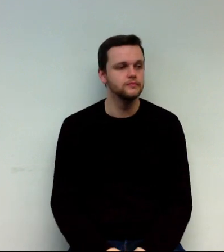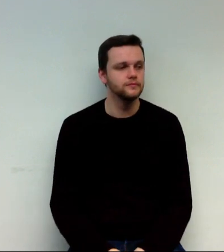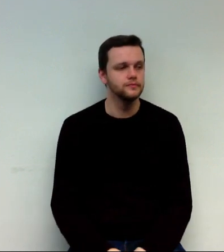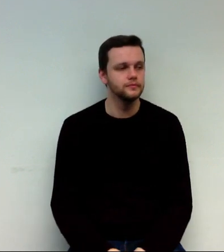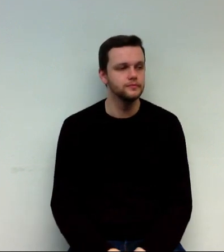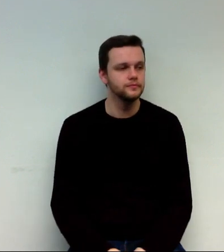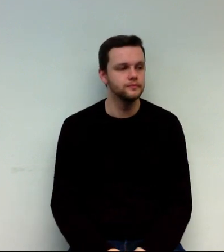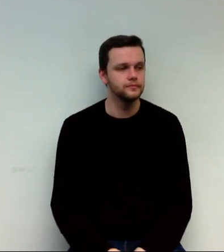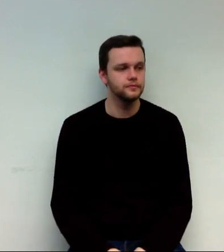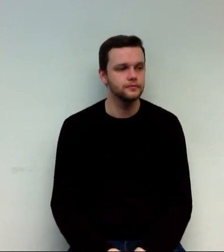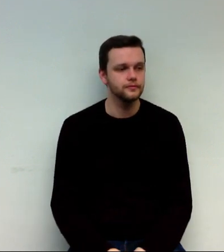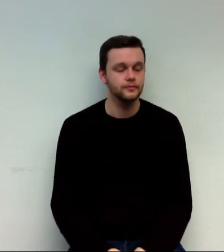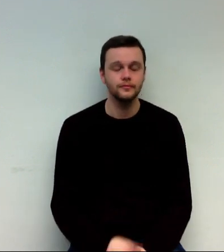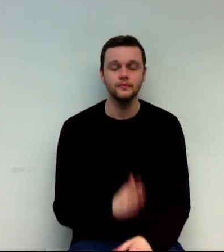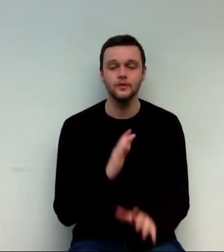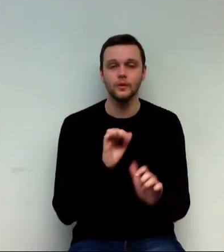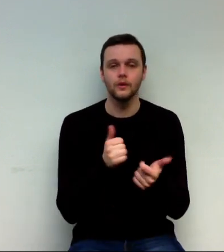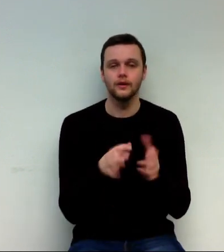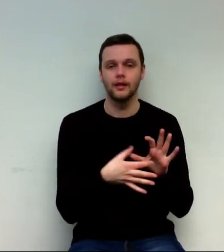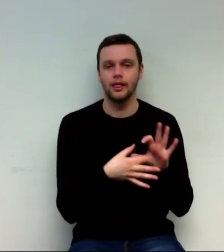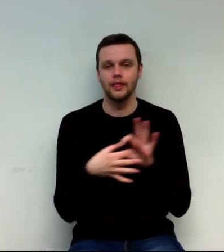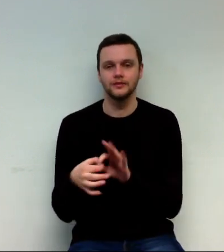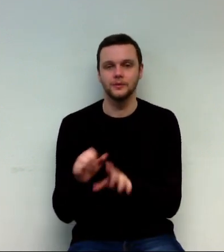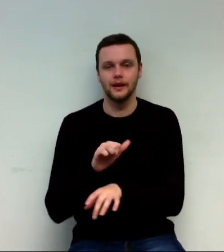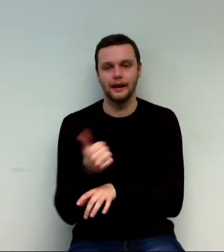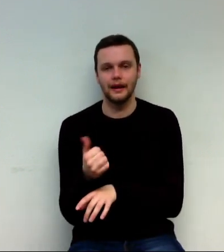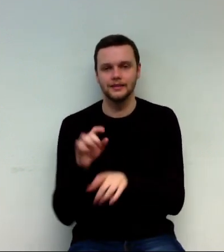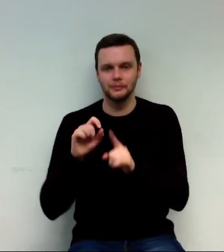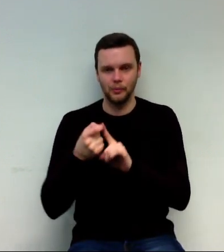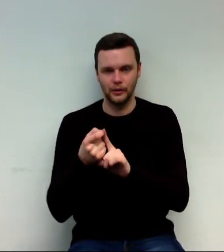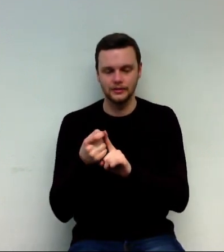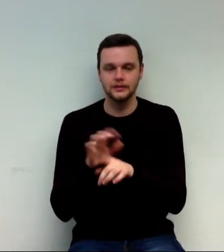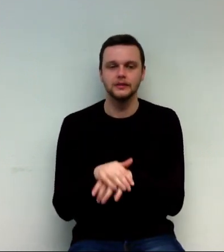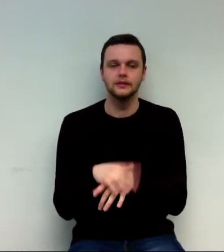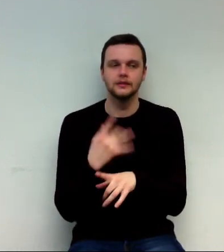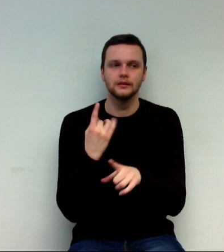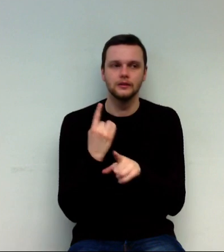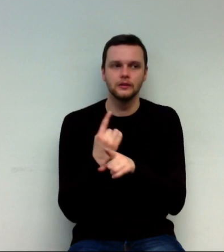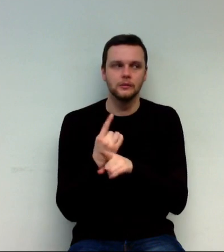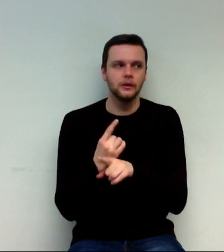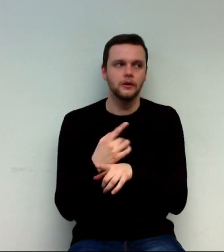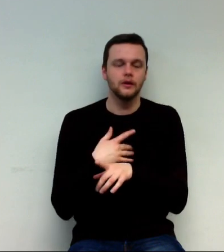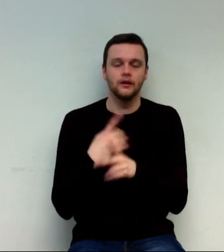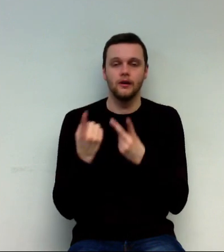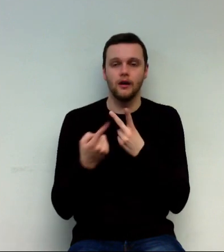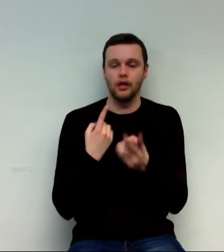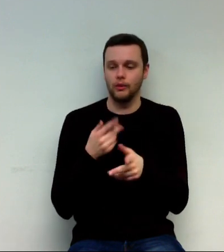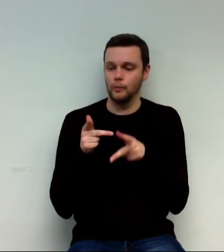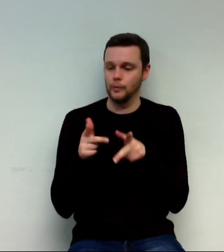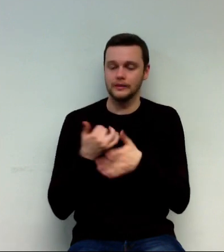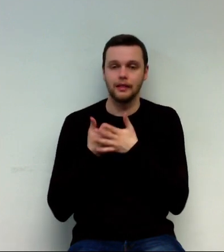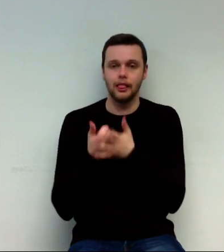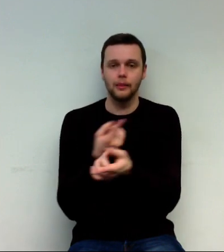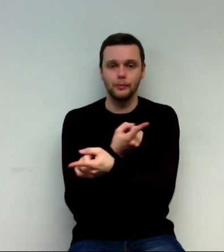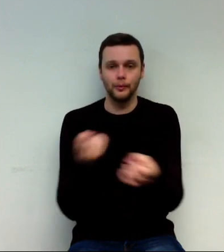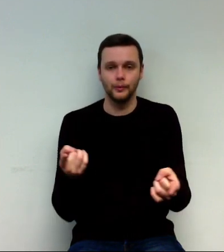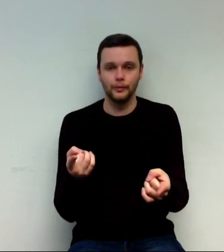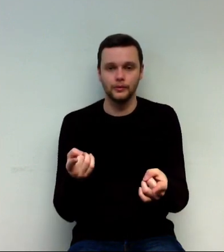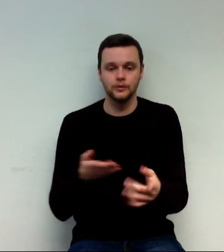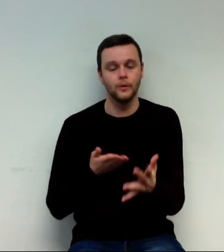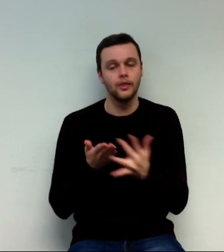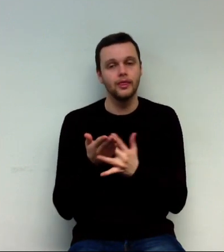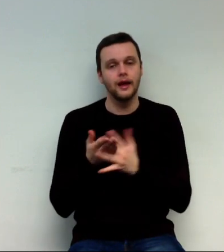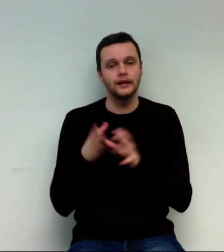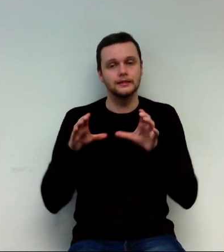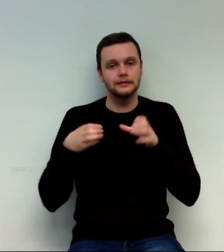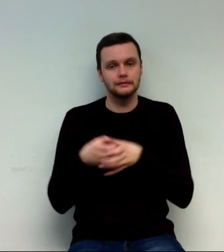that really neatly links to our next talking point, which is some of the other ways we're here to help you. And our access bookings team is one of them.